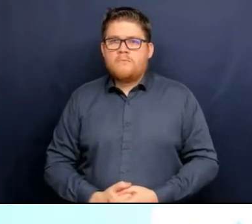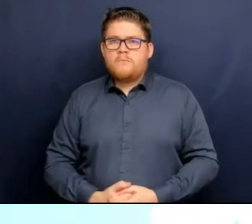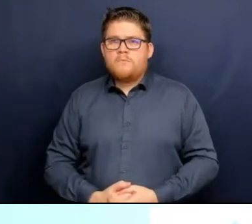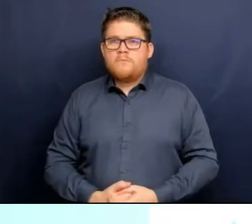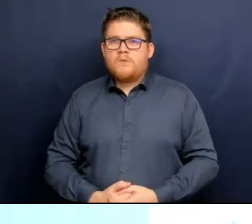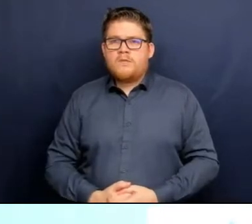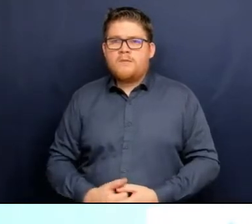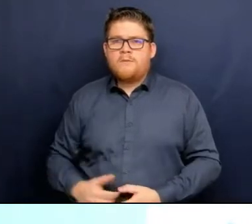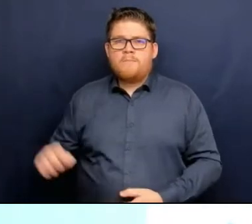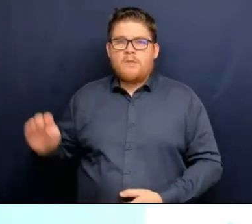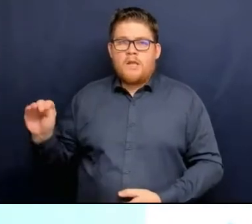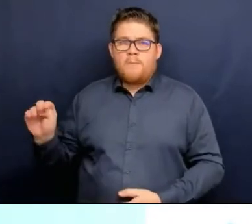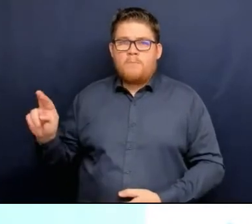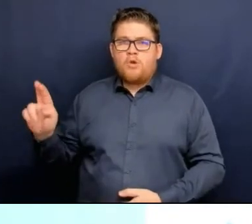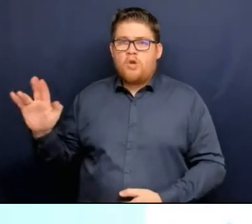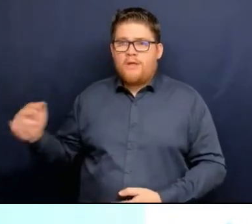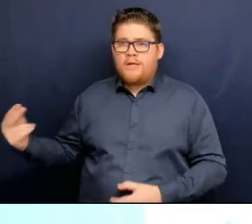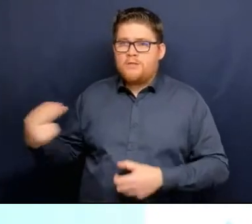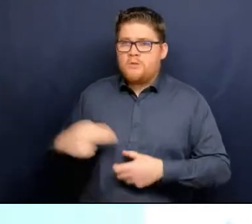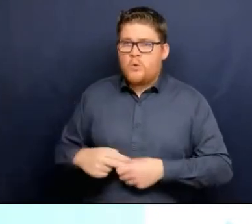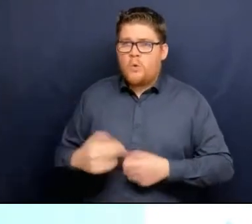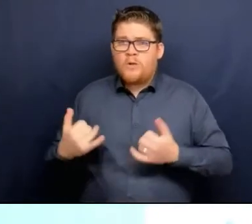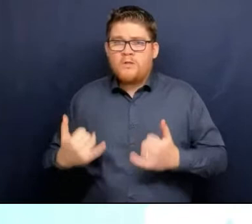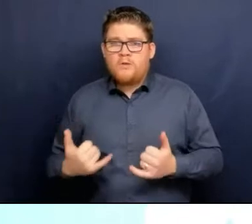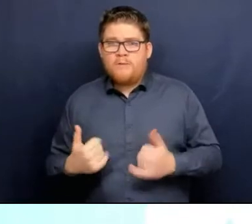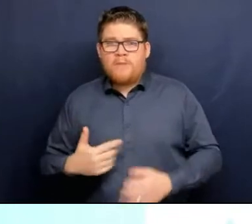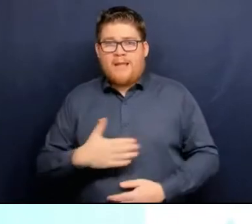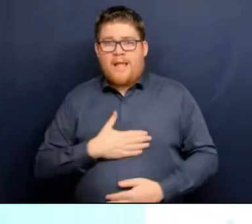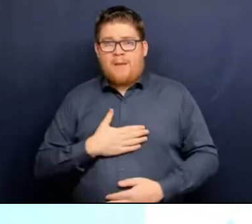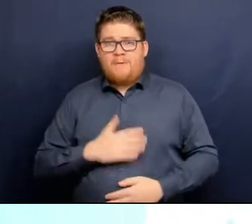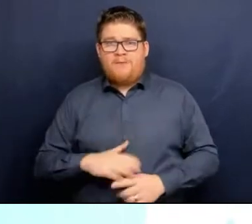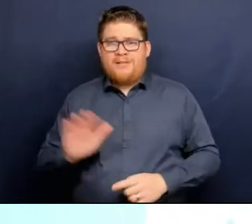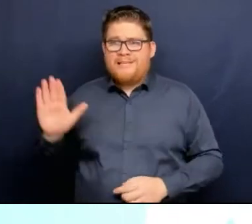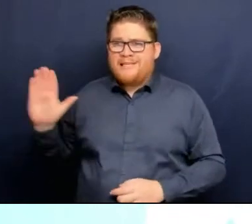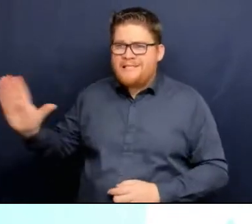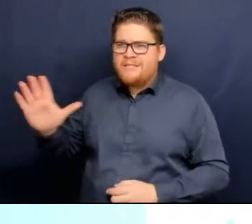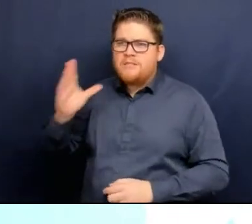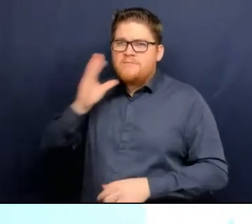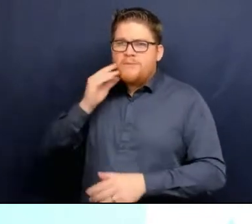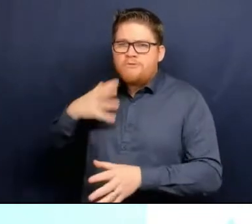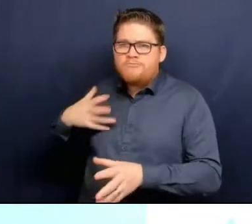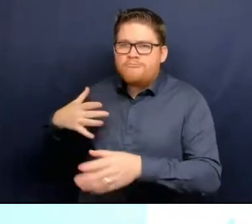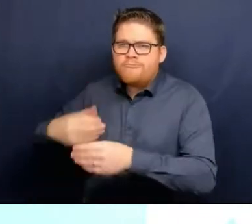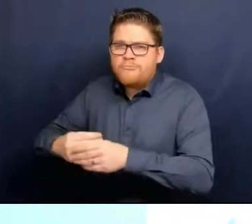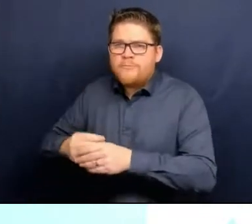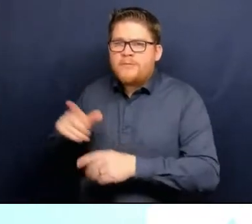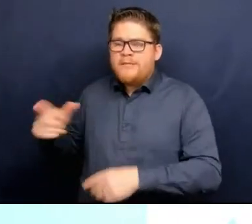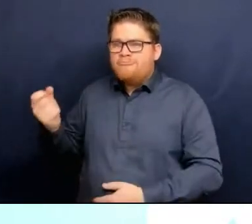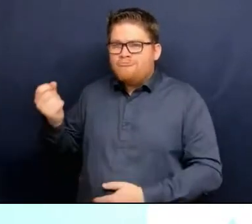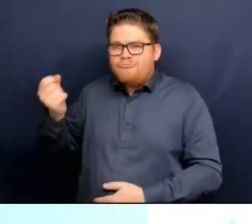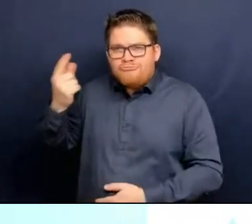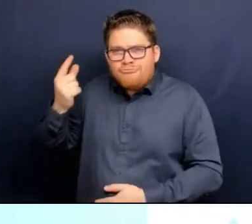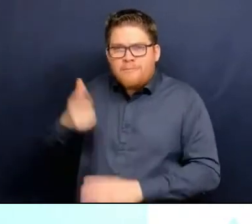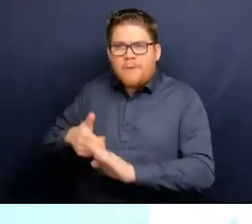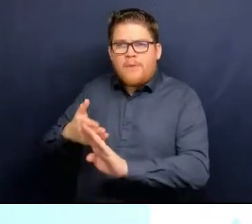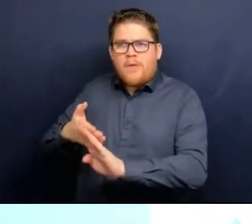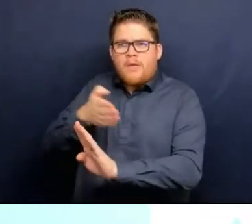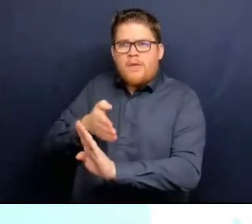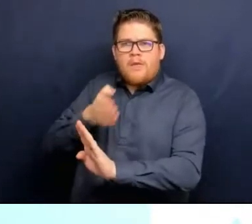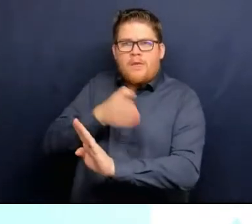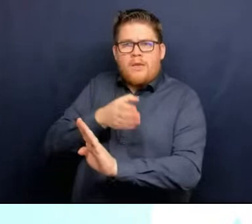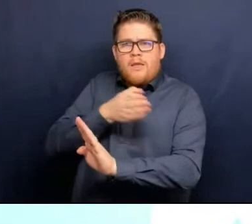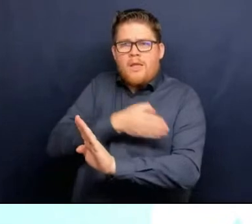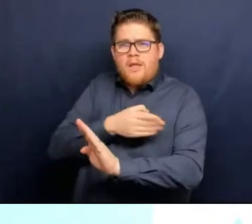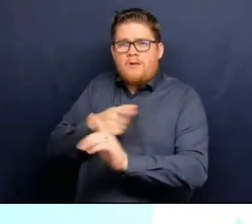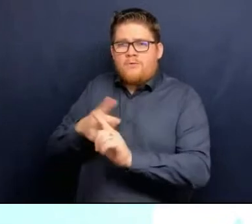join us. And I'm grateful for Murray's arrival, his vast experience, his understanding of these issues goes back decades, even to